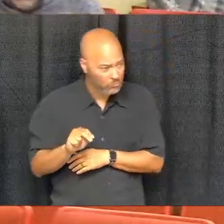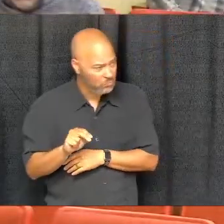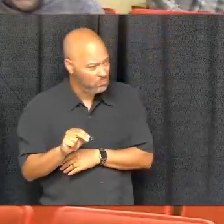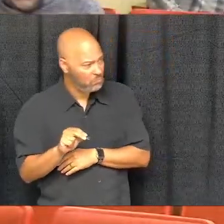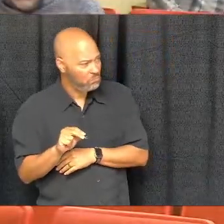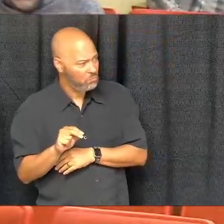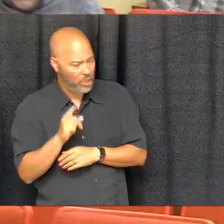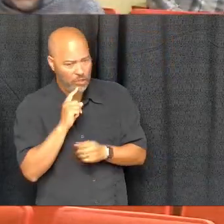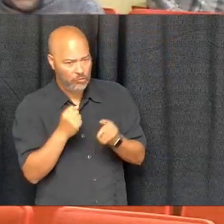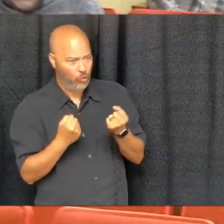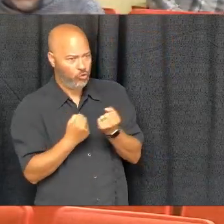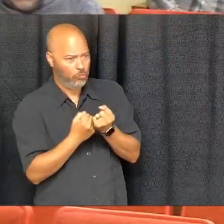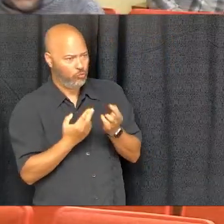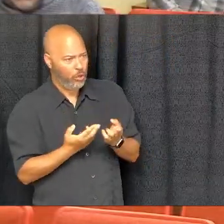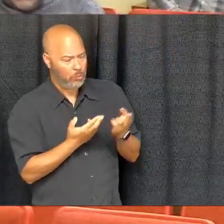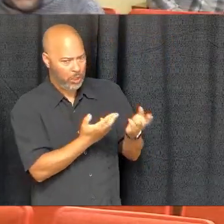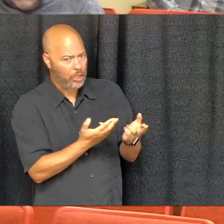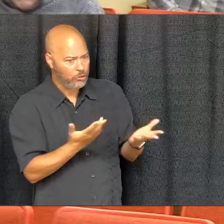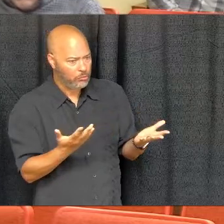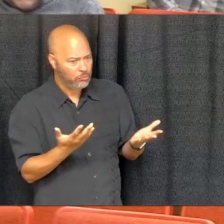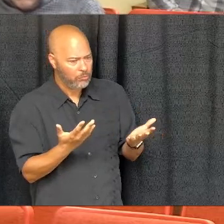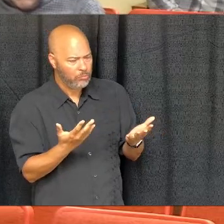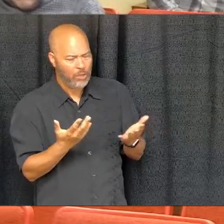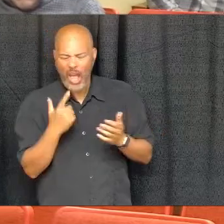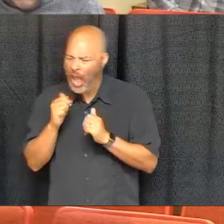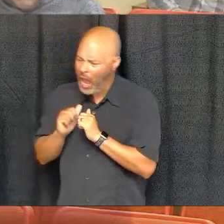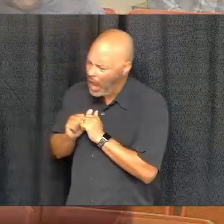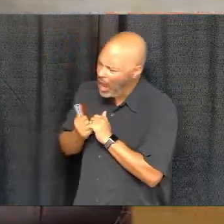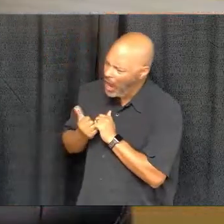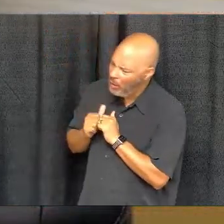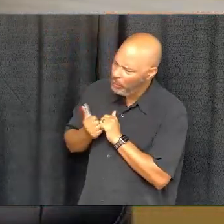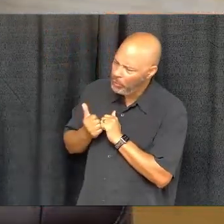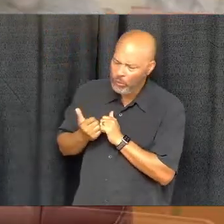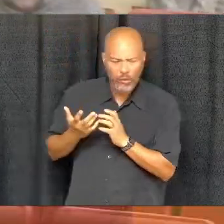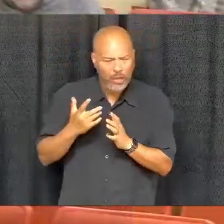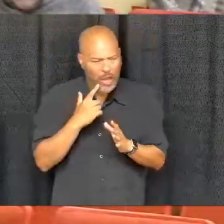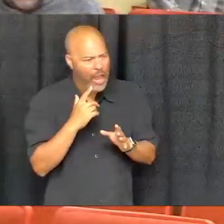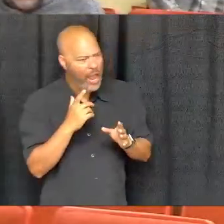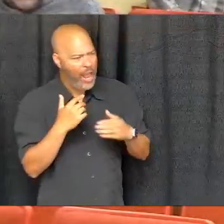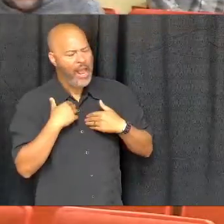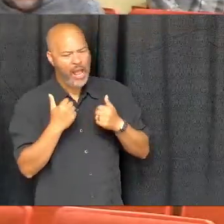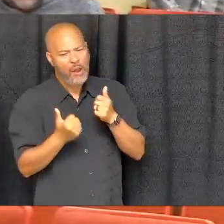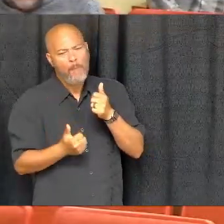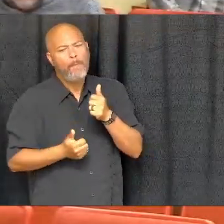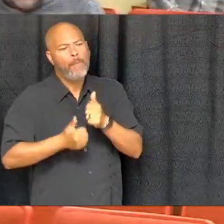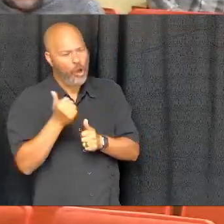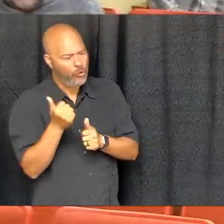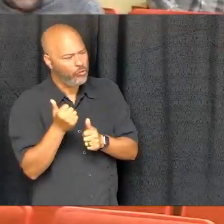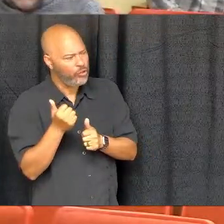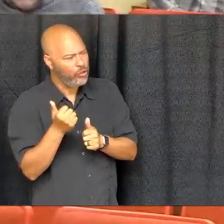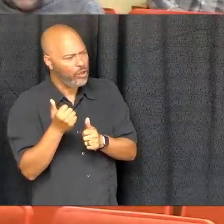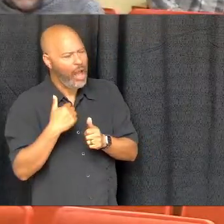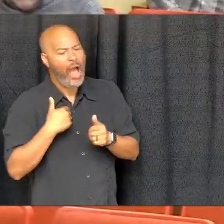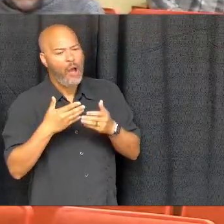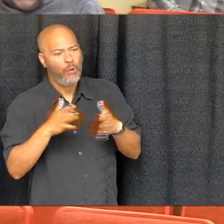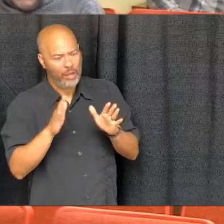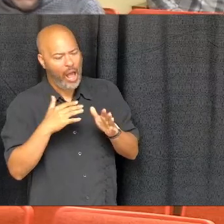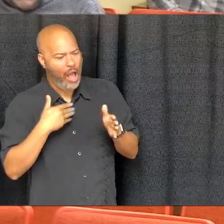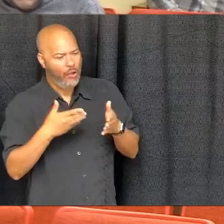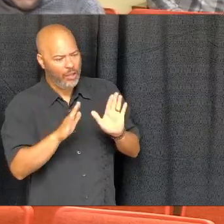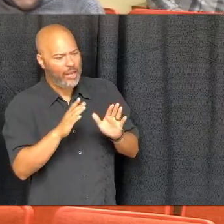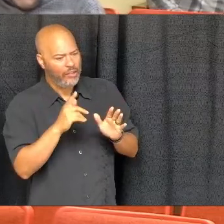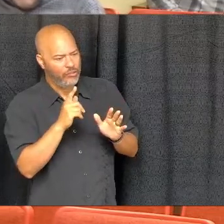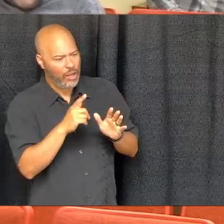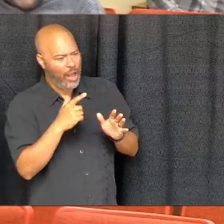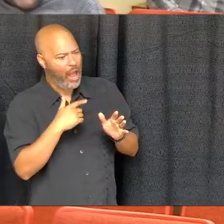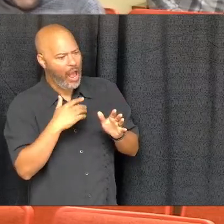It supports the recommendations. How? It gets most of the way there. Most. And So it does. I'll let you finish. So it and